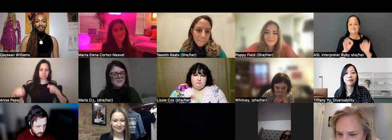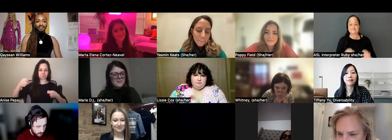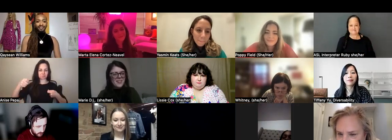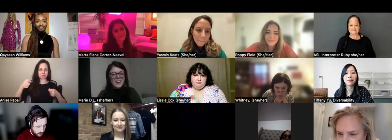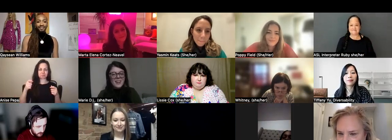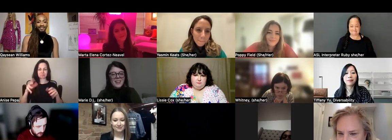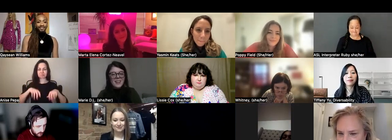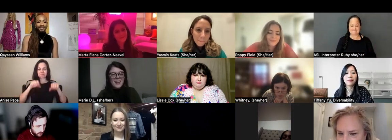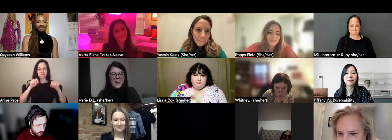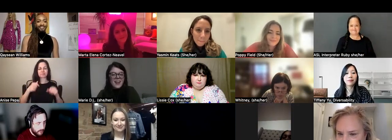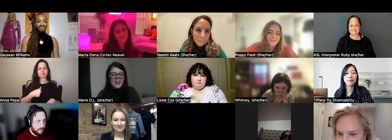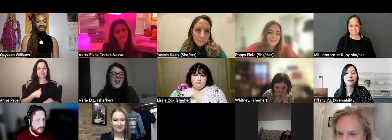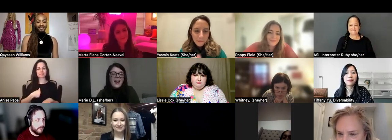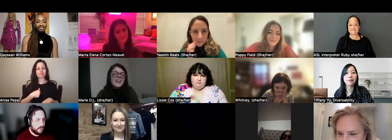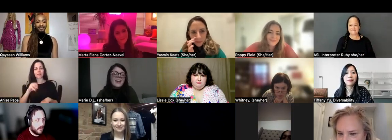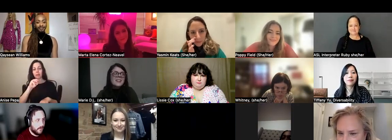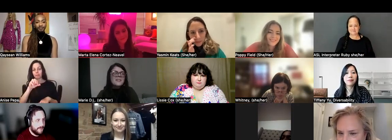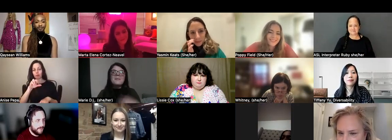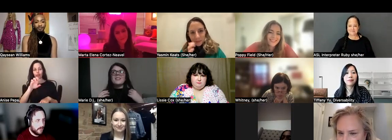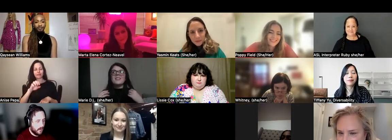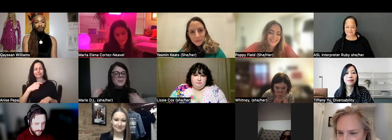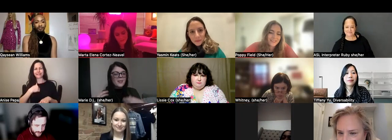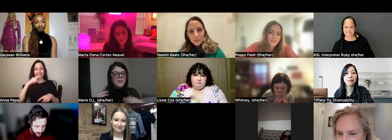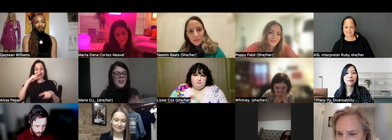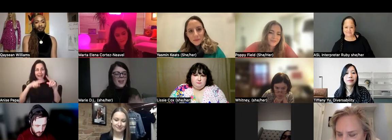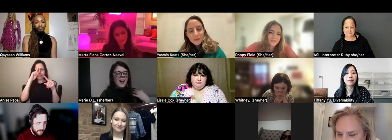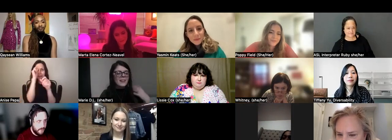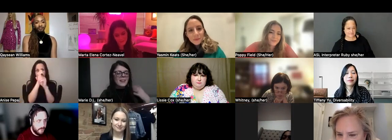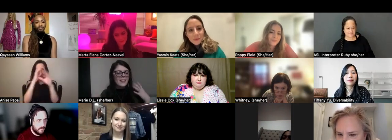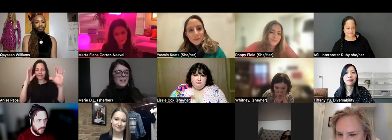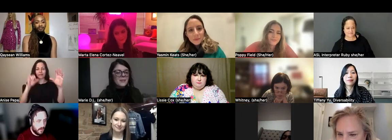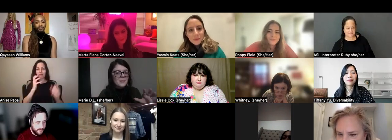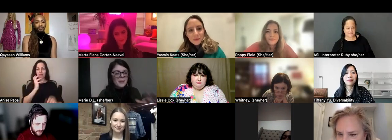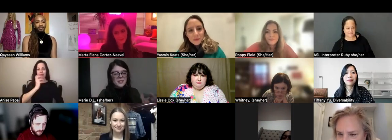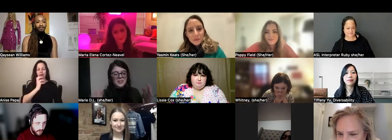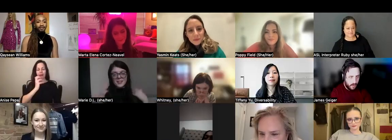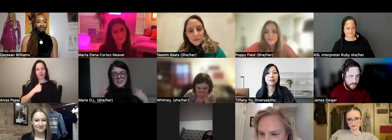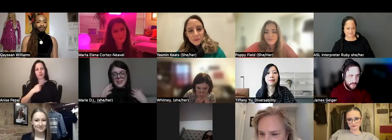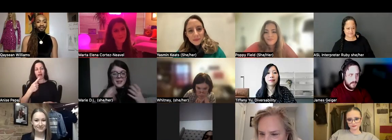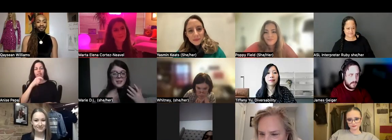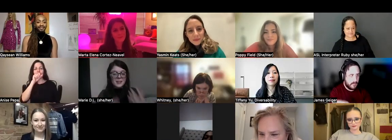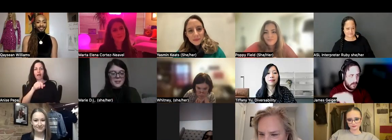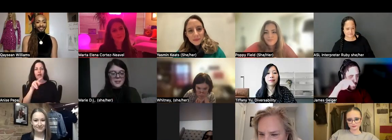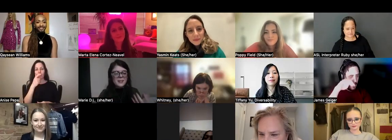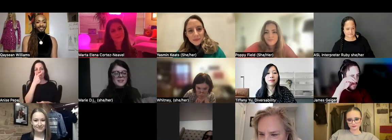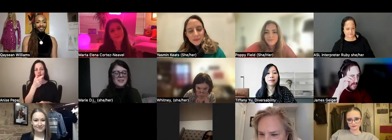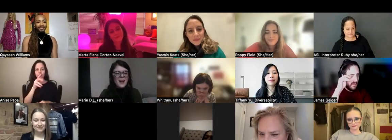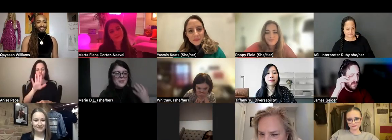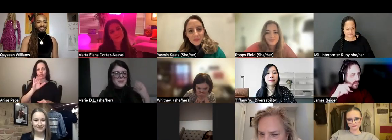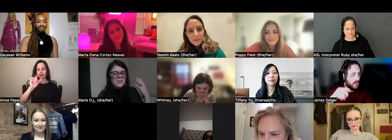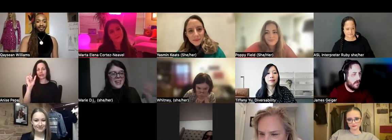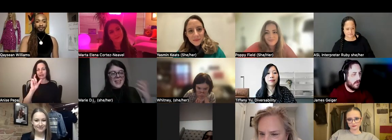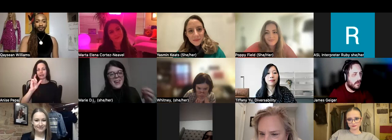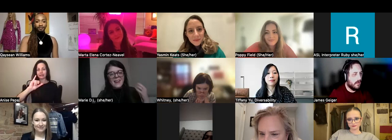I can't even imagine. And that's one thing that I love about just looking at your Instagram grid is the fact that you take